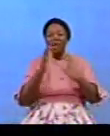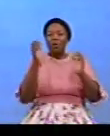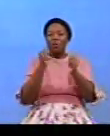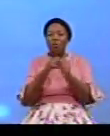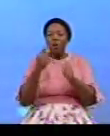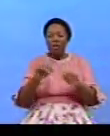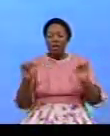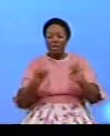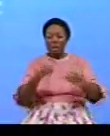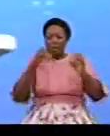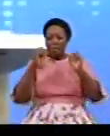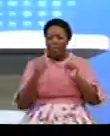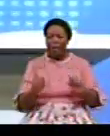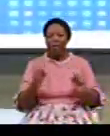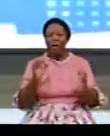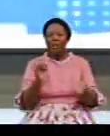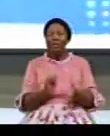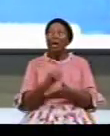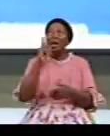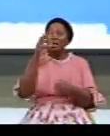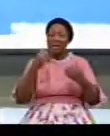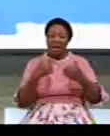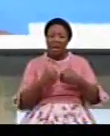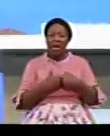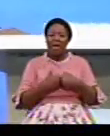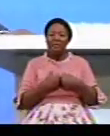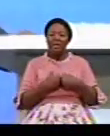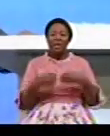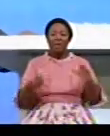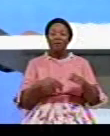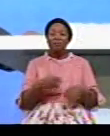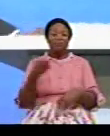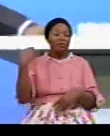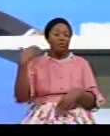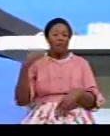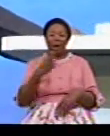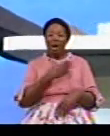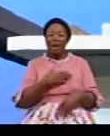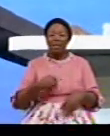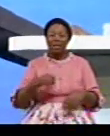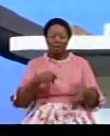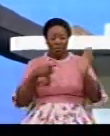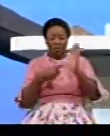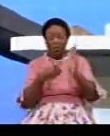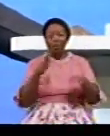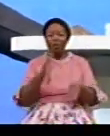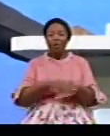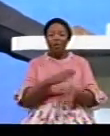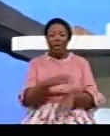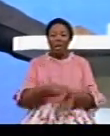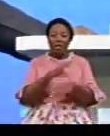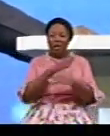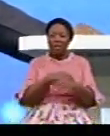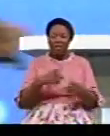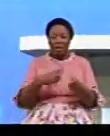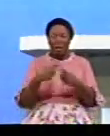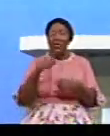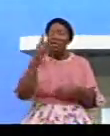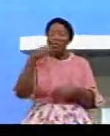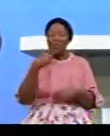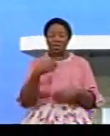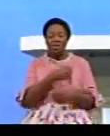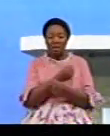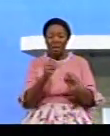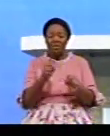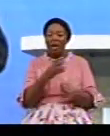will not leave you to remain the way you were in the past. A new change will come in your